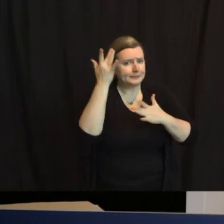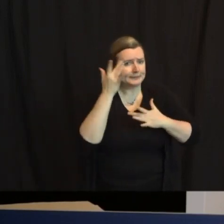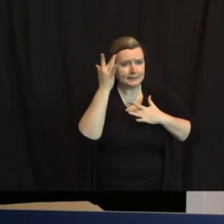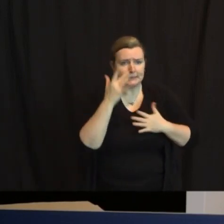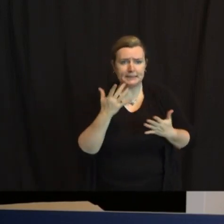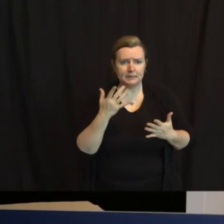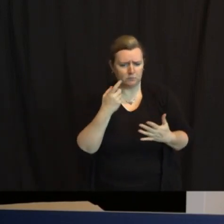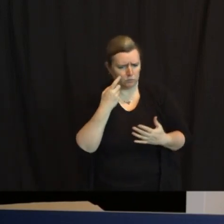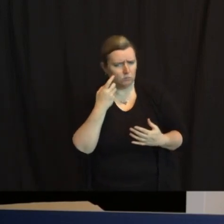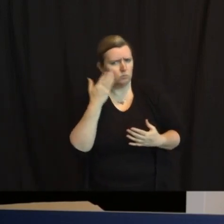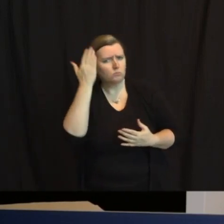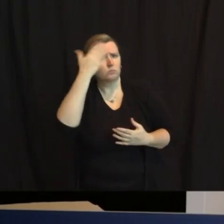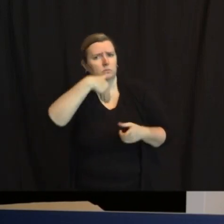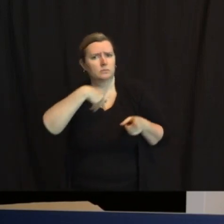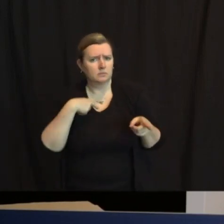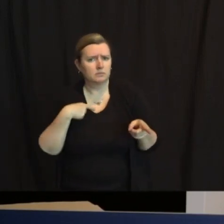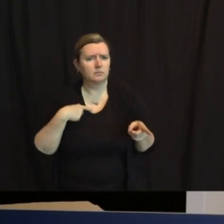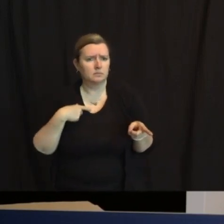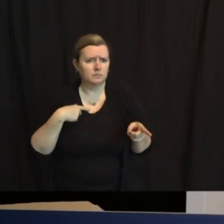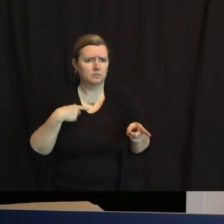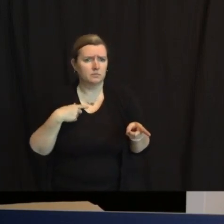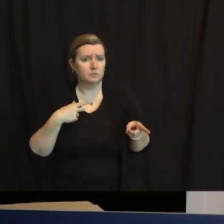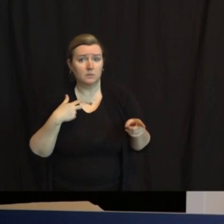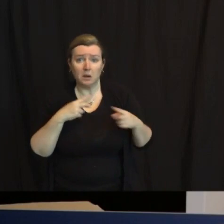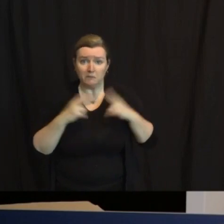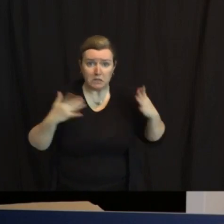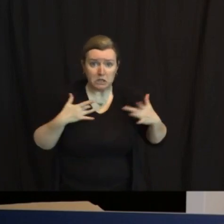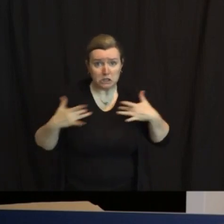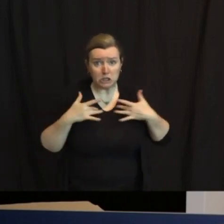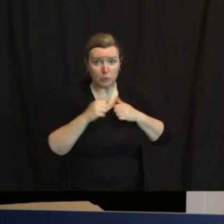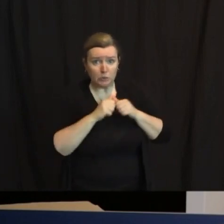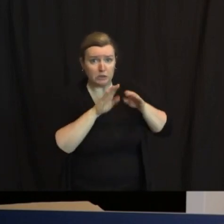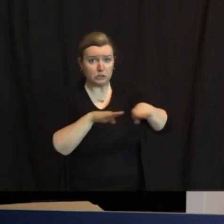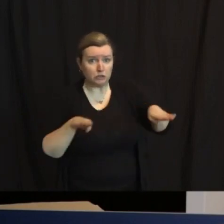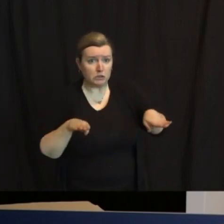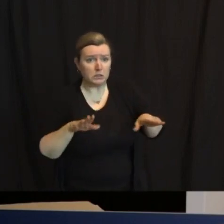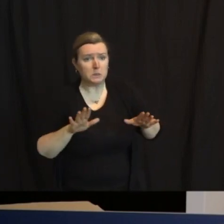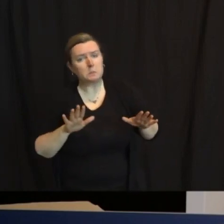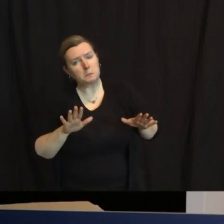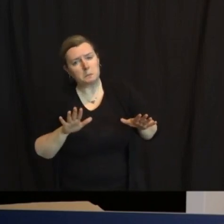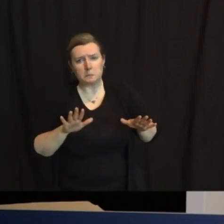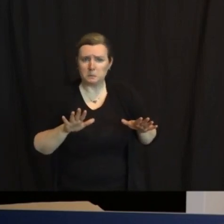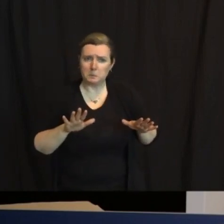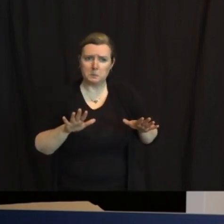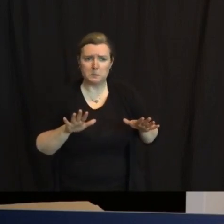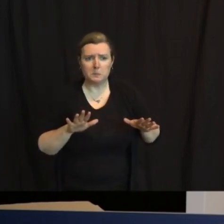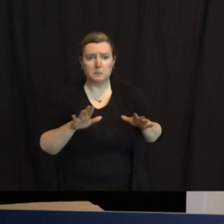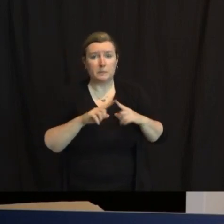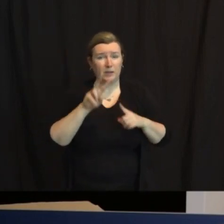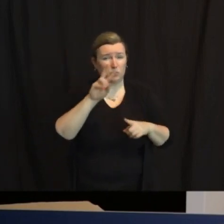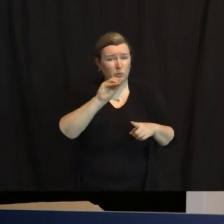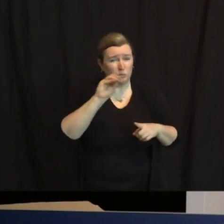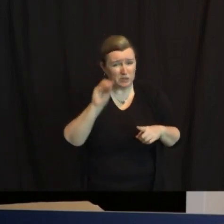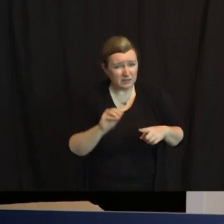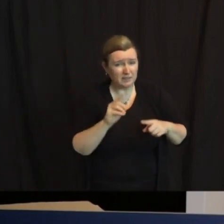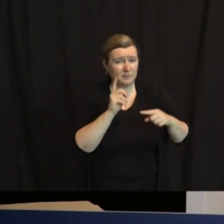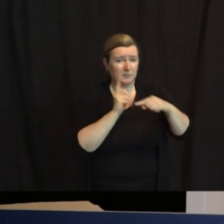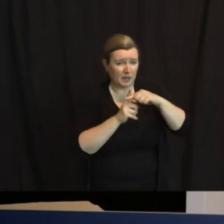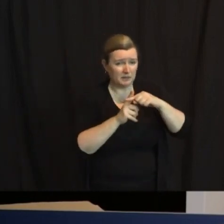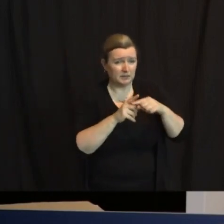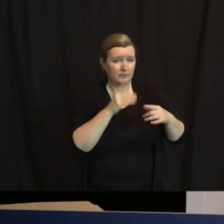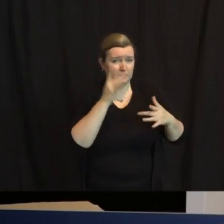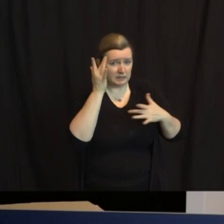is not something that I'm terribly concerned about. And of that population that's confirmed in the pediatrics, only about 6% of them end